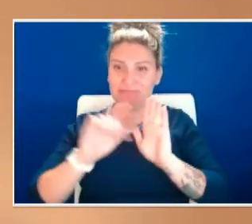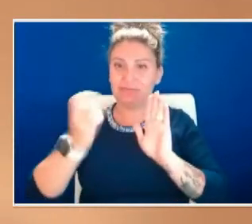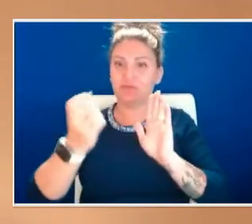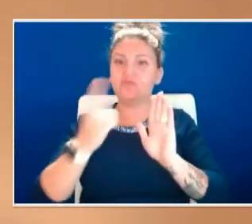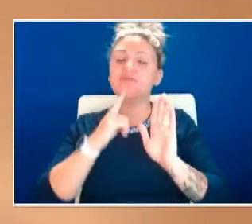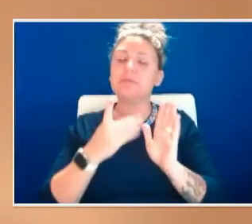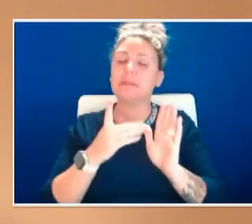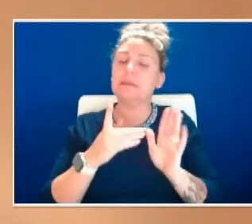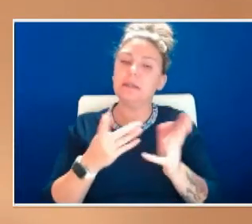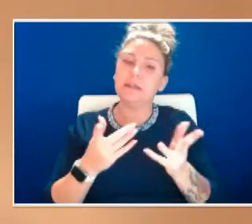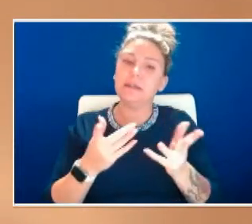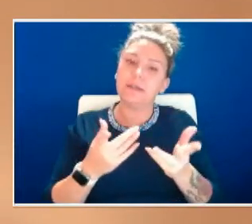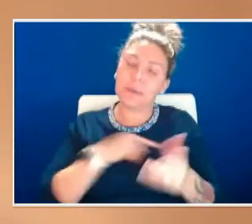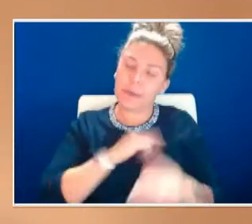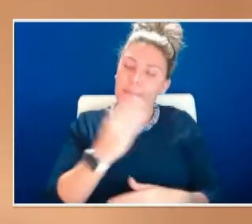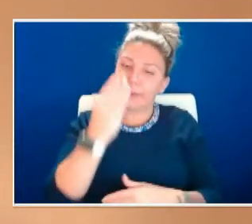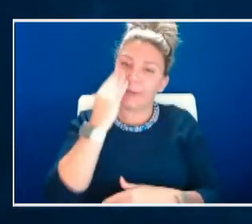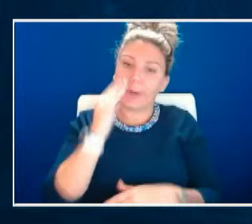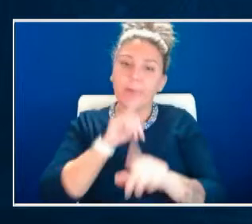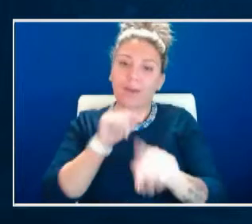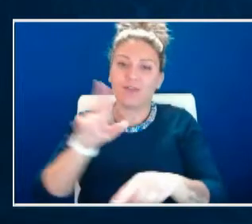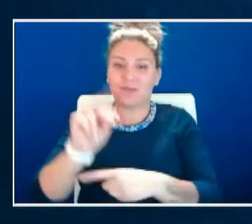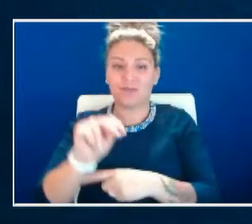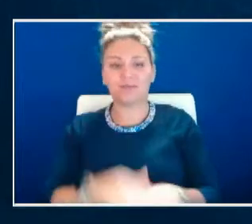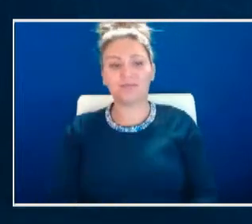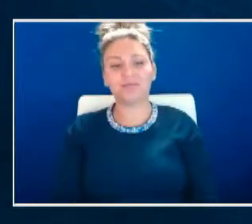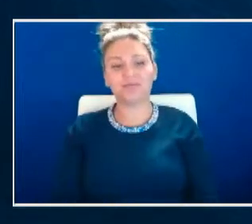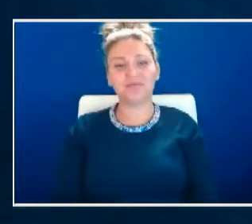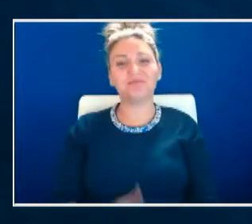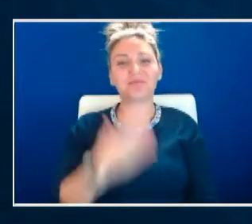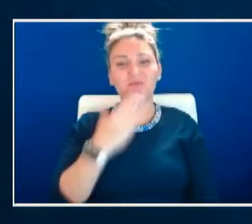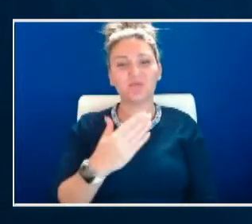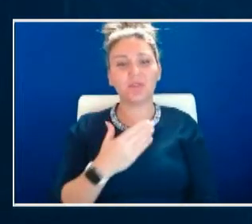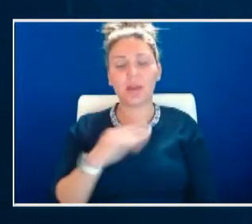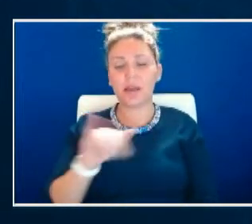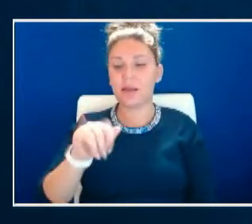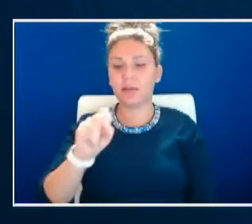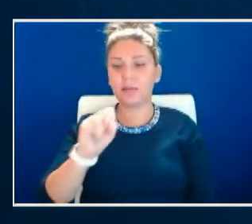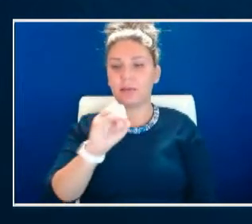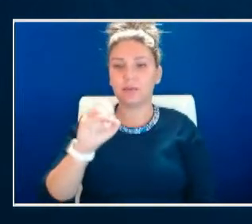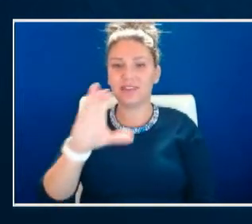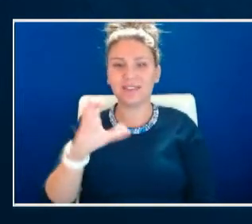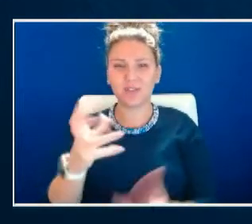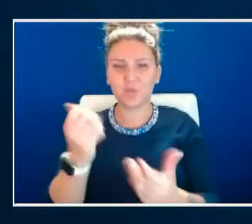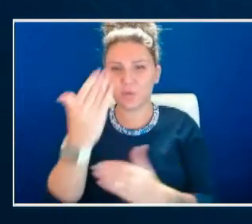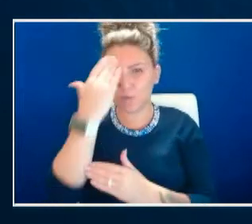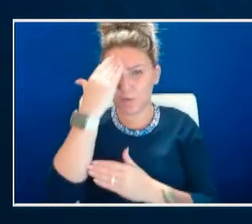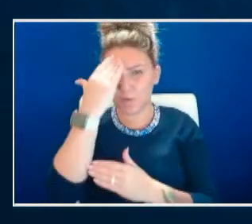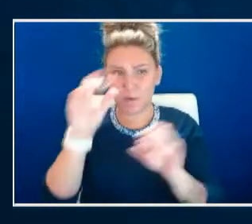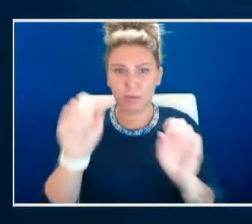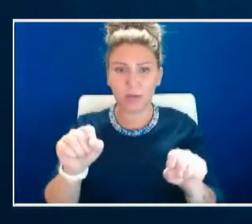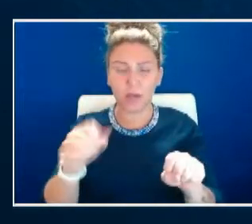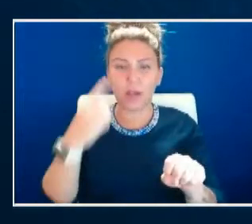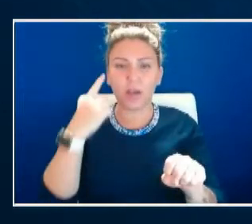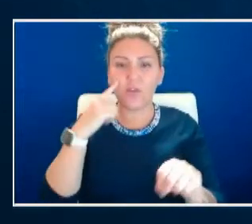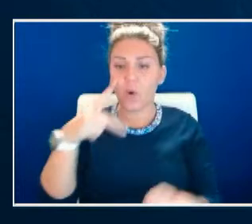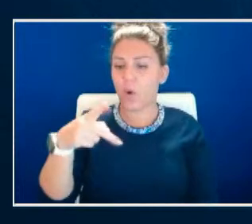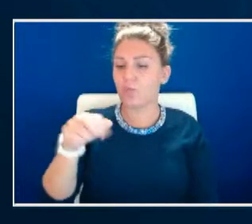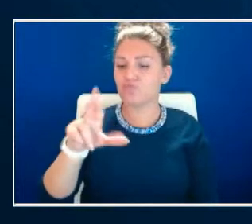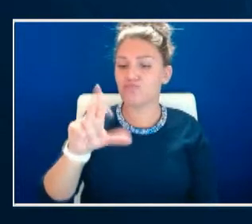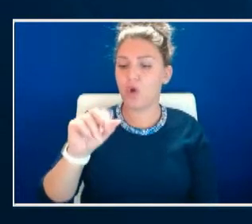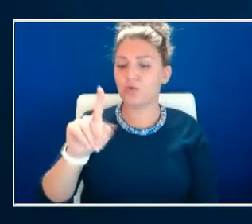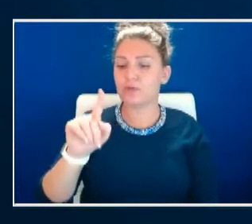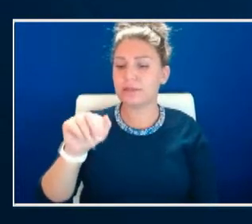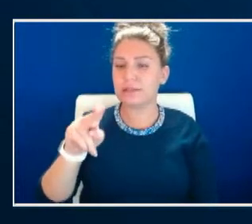is no. That we do know definitively. Very good. Isaac wants to know what the potential for using proton therapy to treat